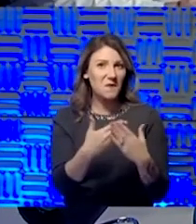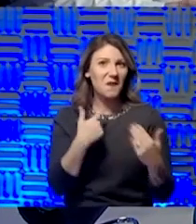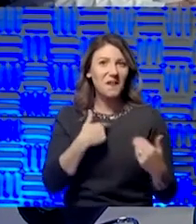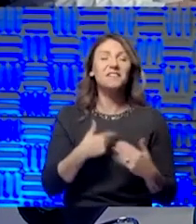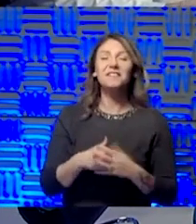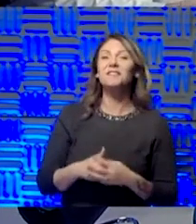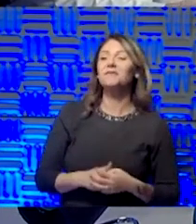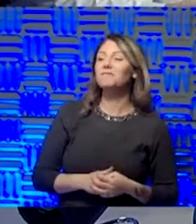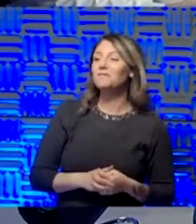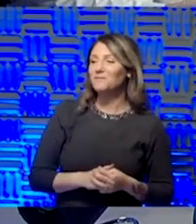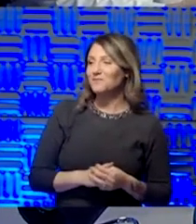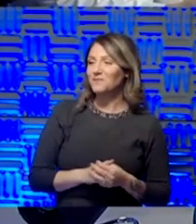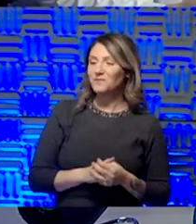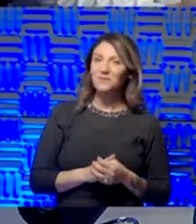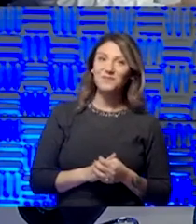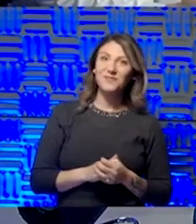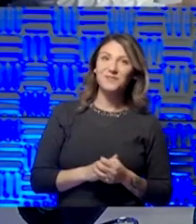pretty good.